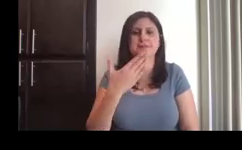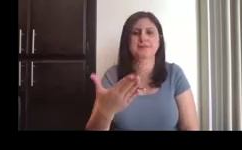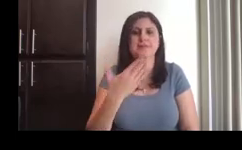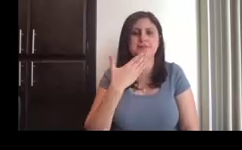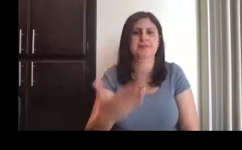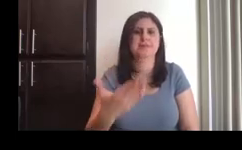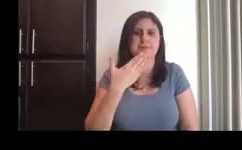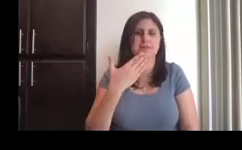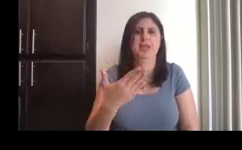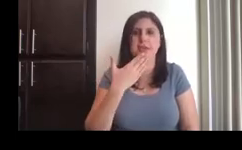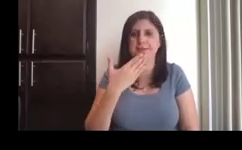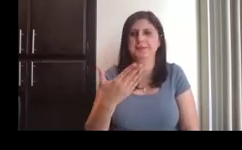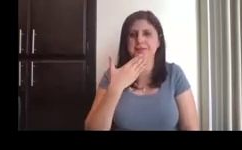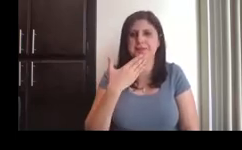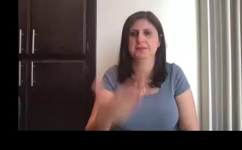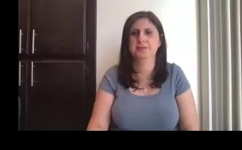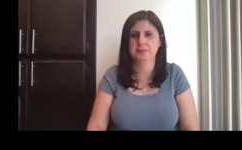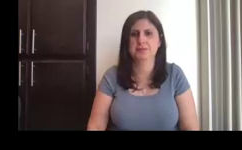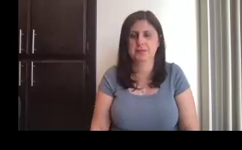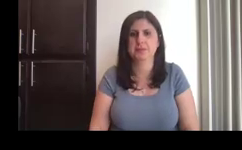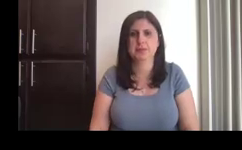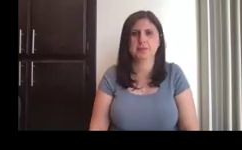good. Thank you.